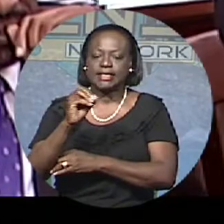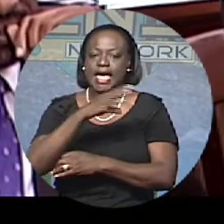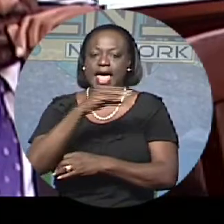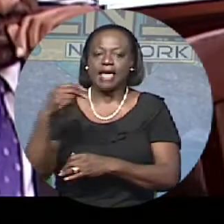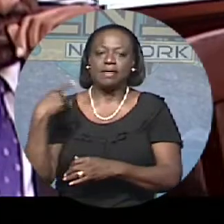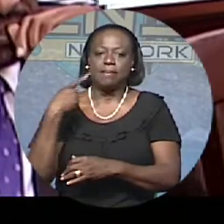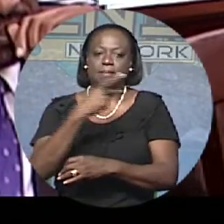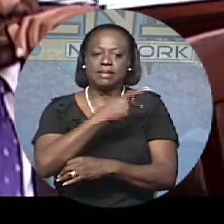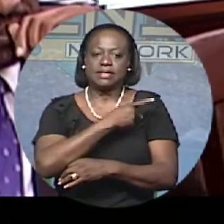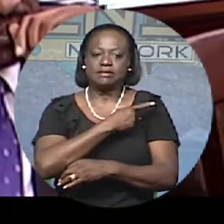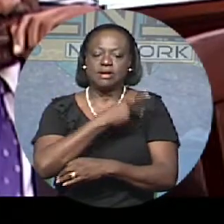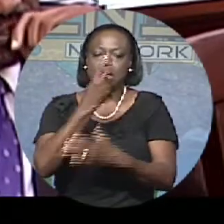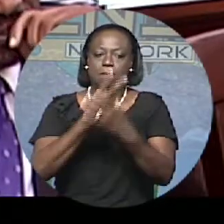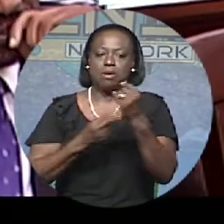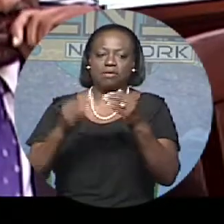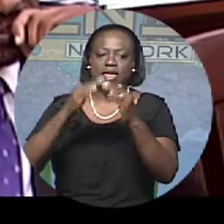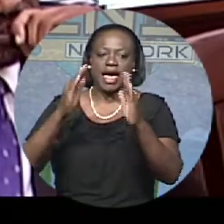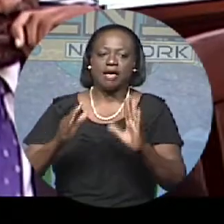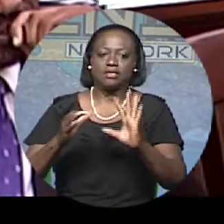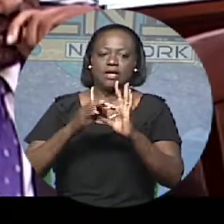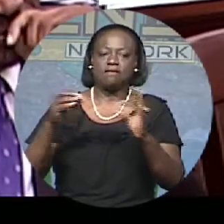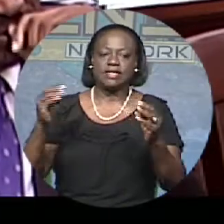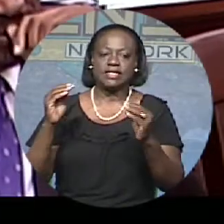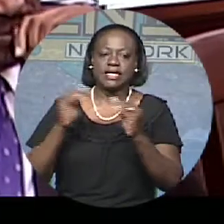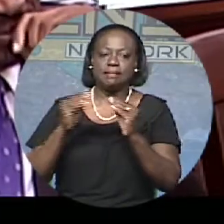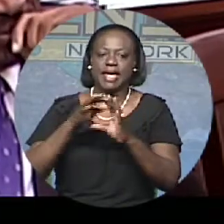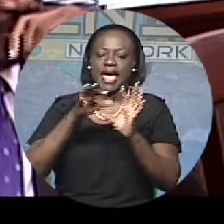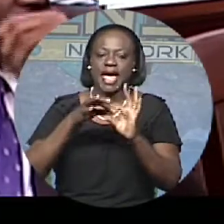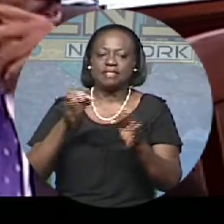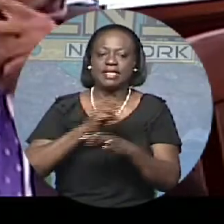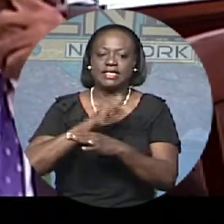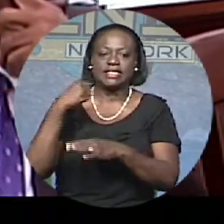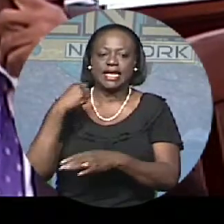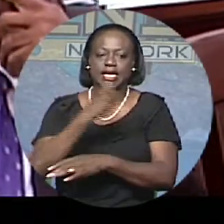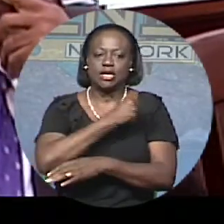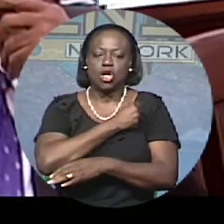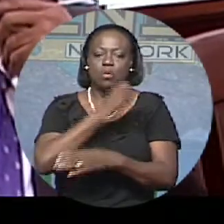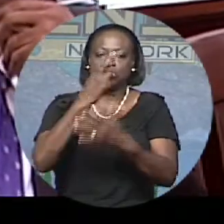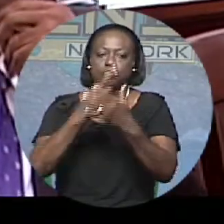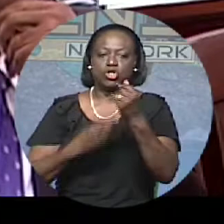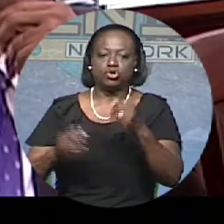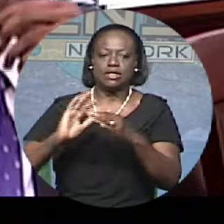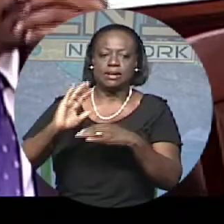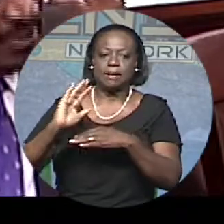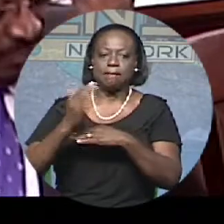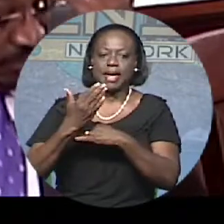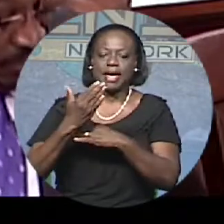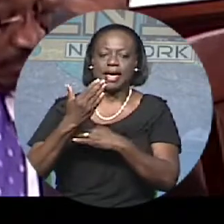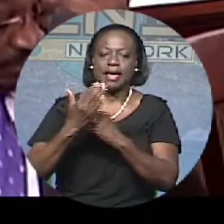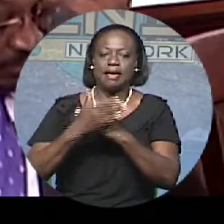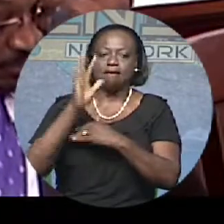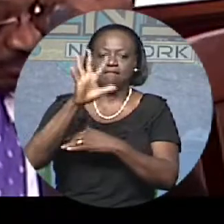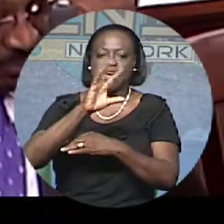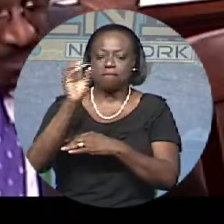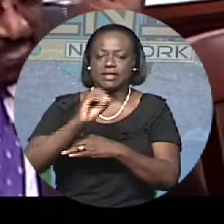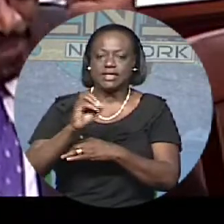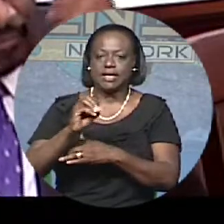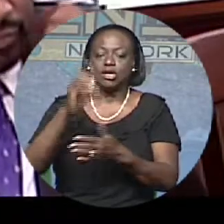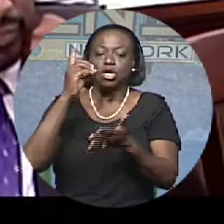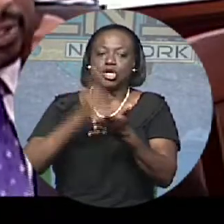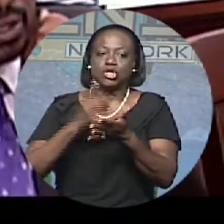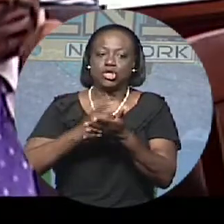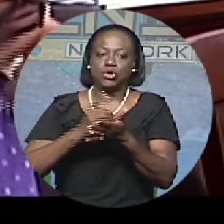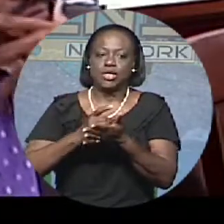parliamentarians in both the House of the Assembly and the Senate reduced by 5%. The duty allowances of the